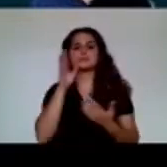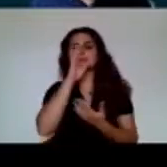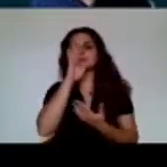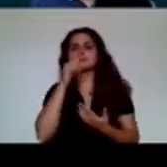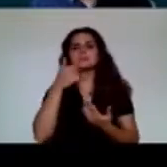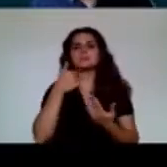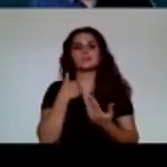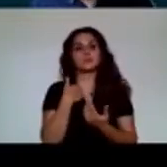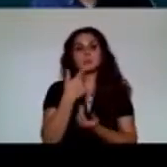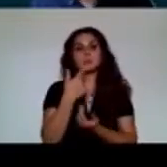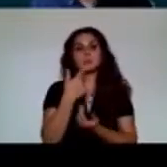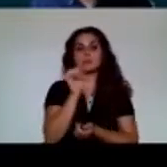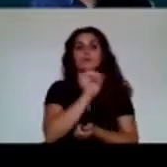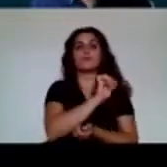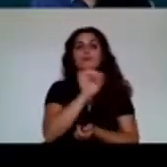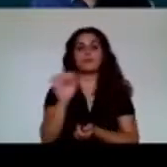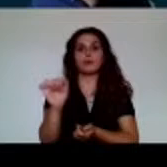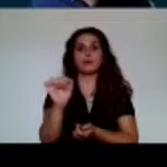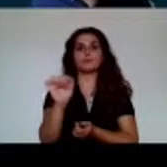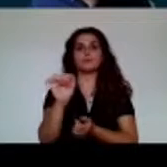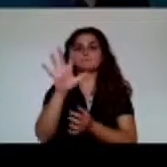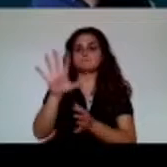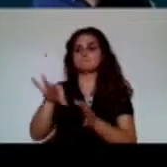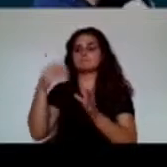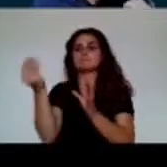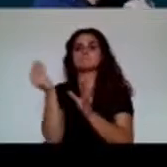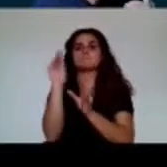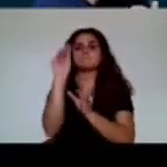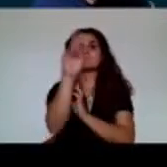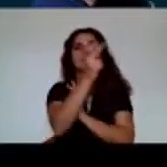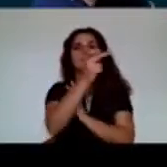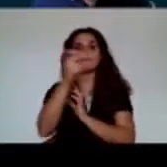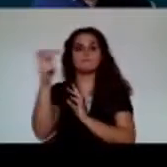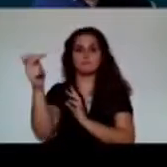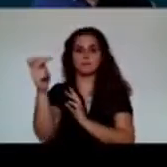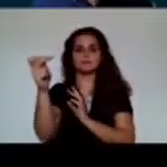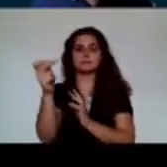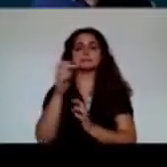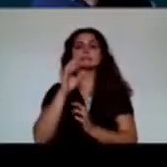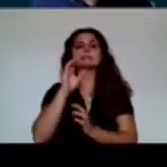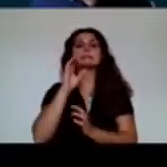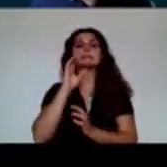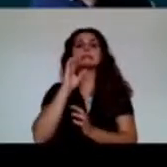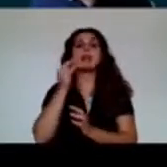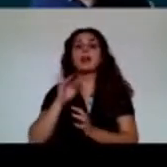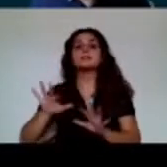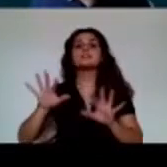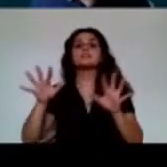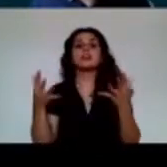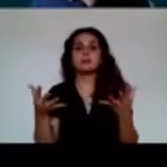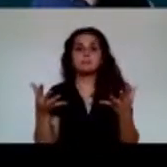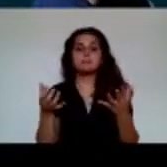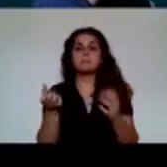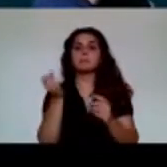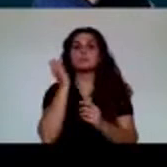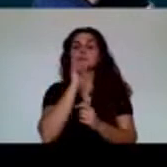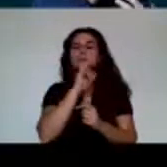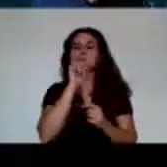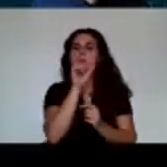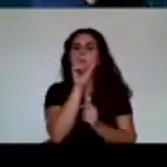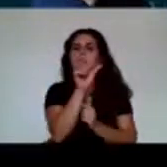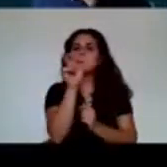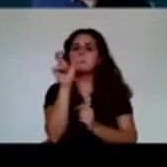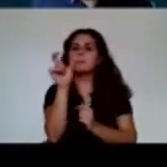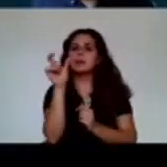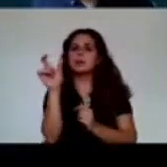to ask you to complete the following statement, so children are, it's very likely that the words that would